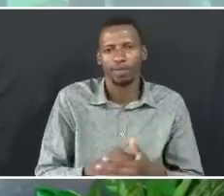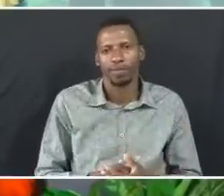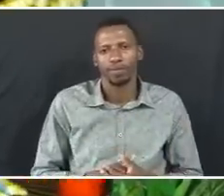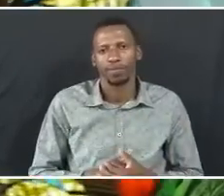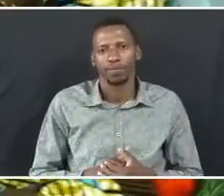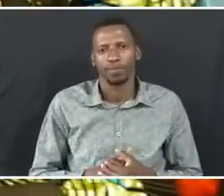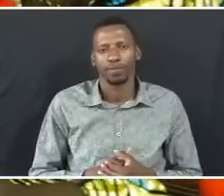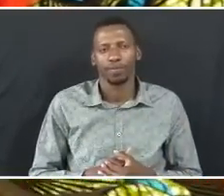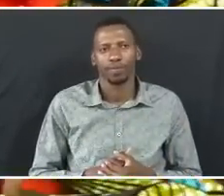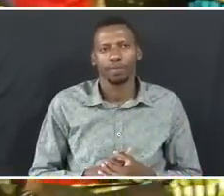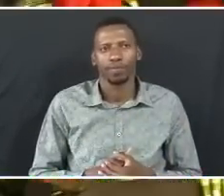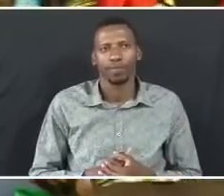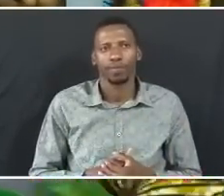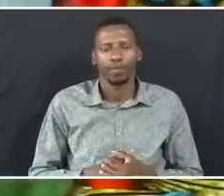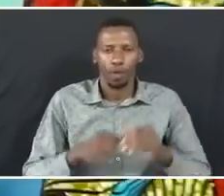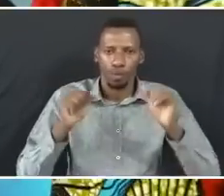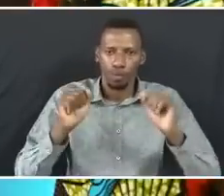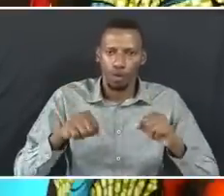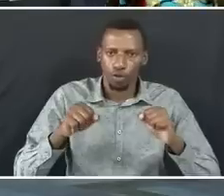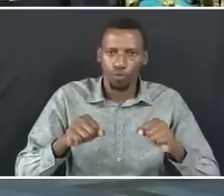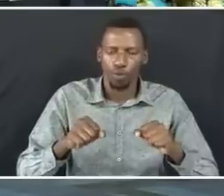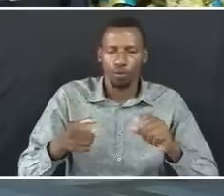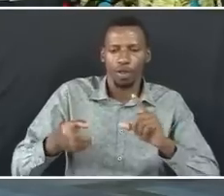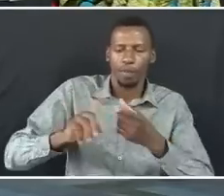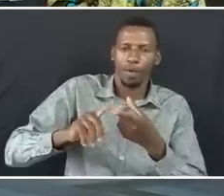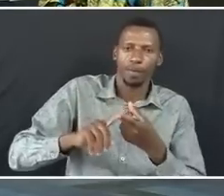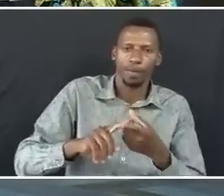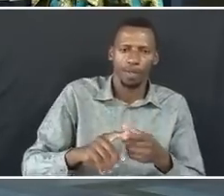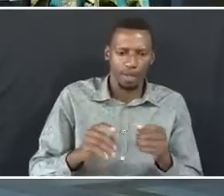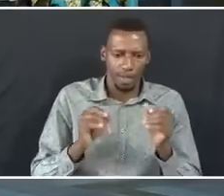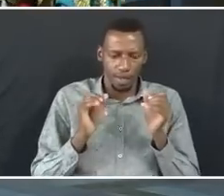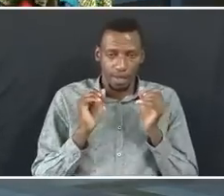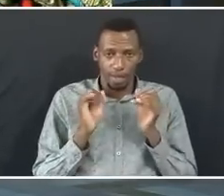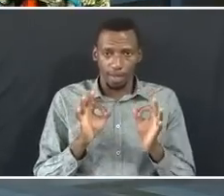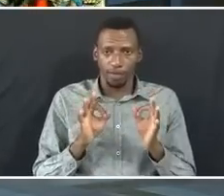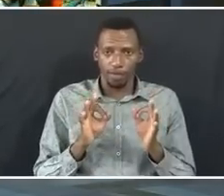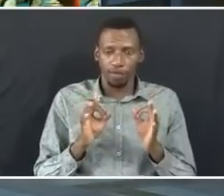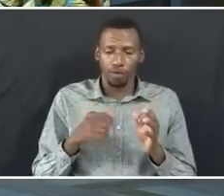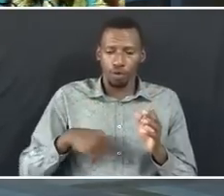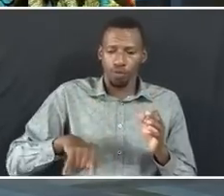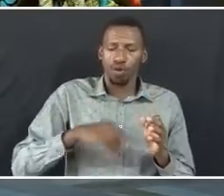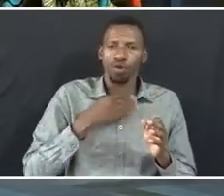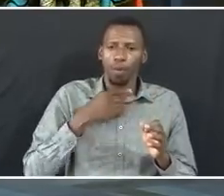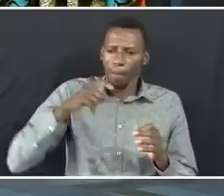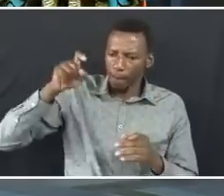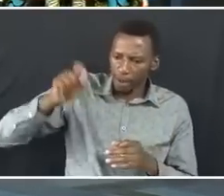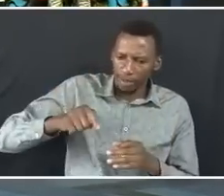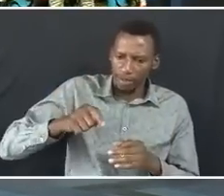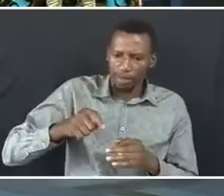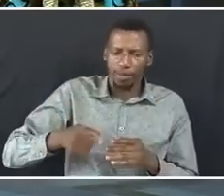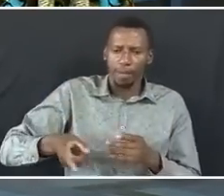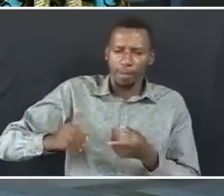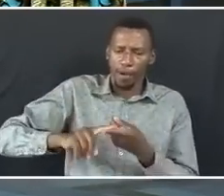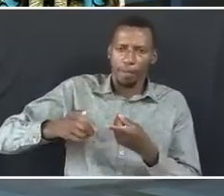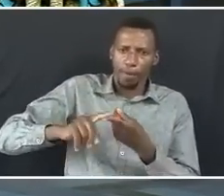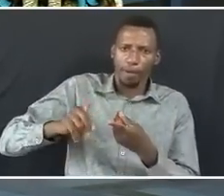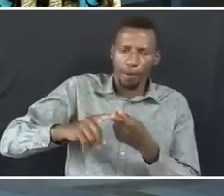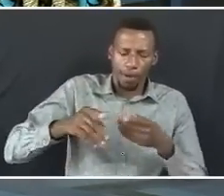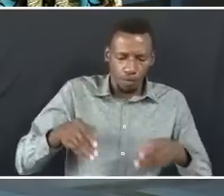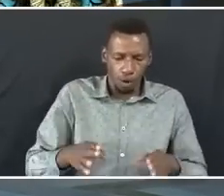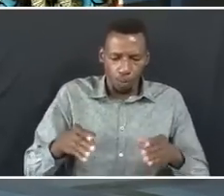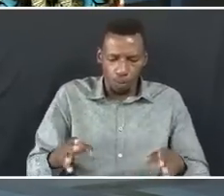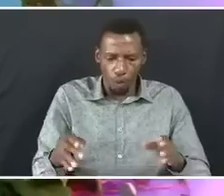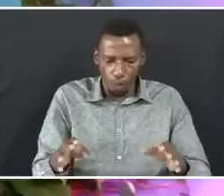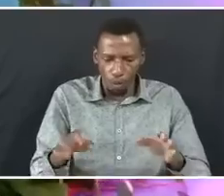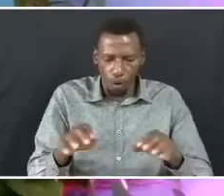multiplication. So if we have to multiply and fill the earth, and I think those that were here and those that